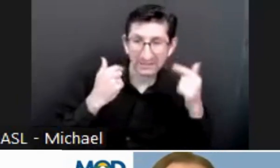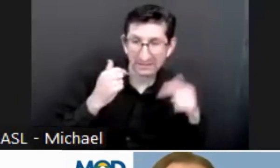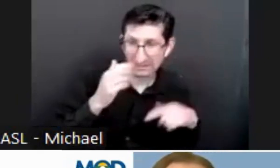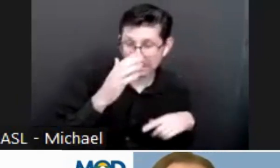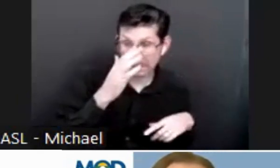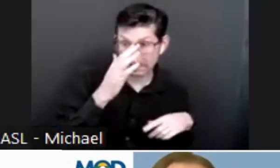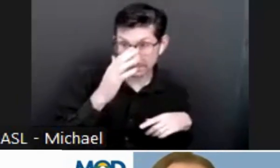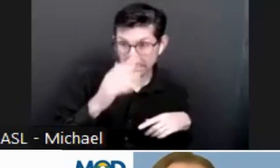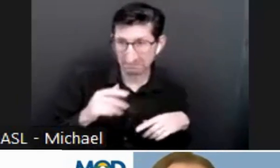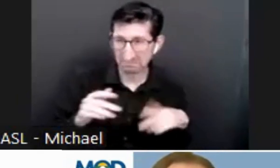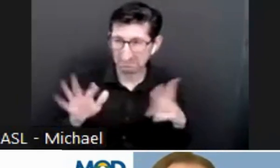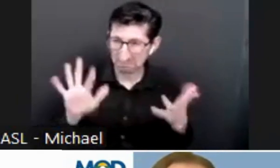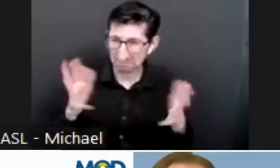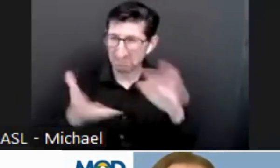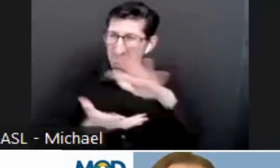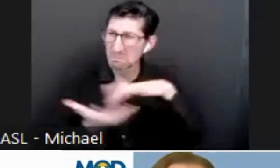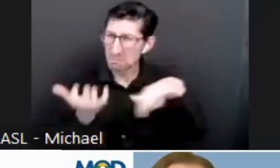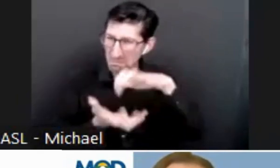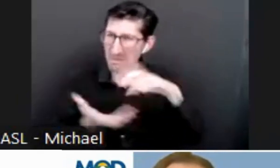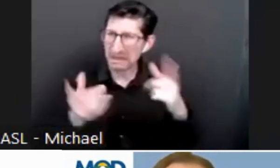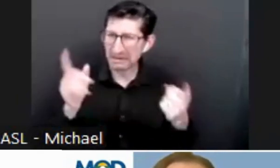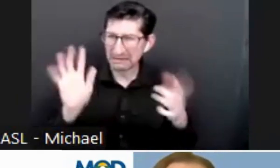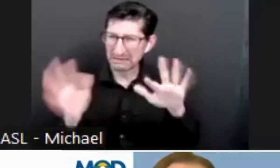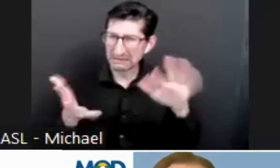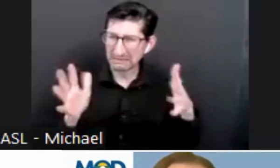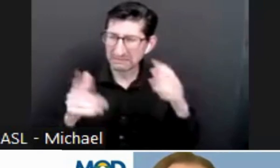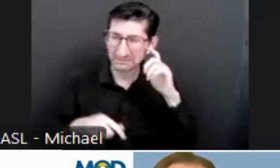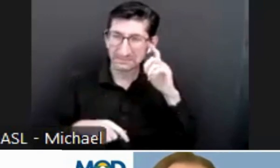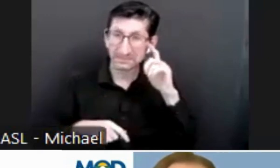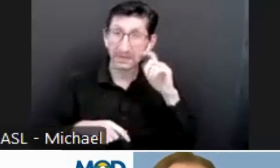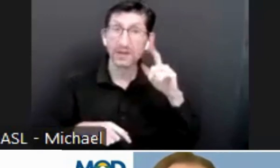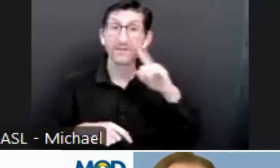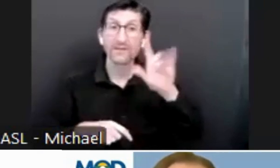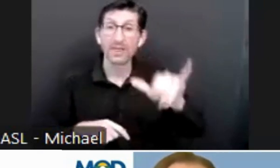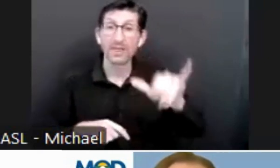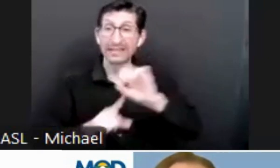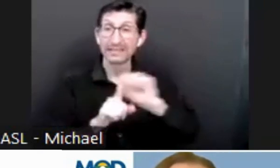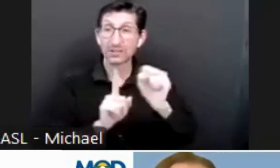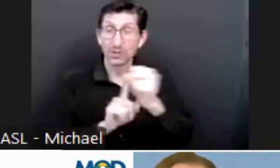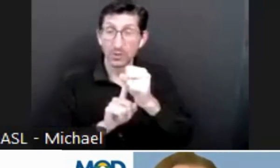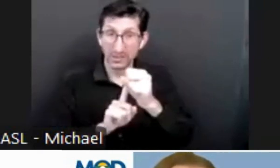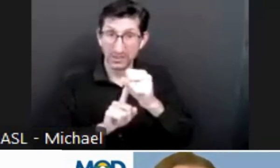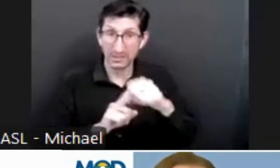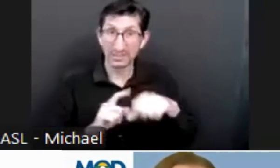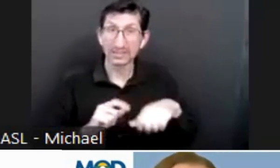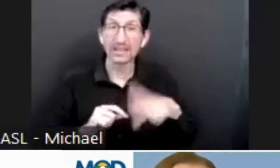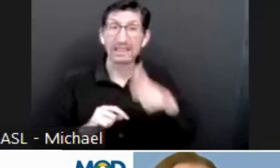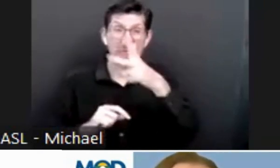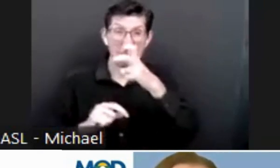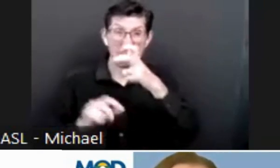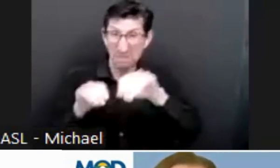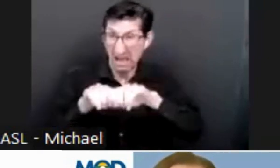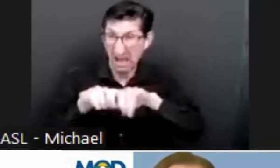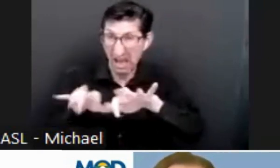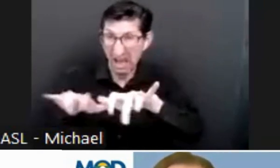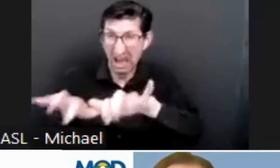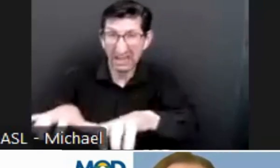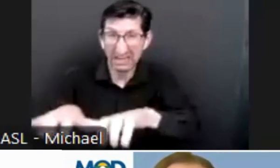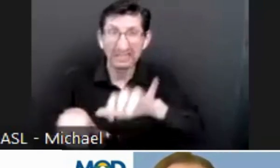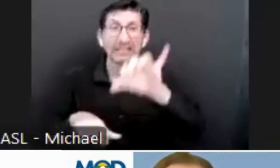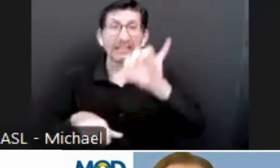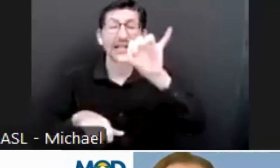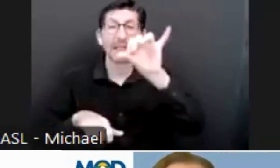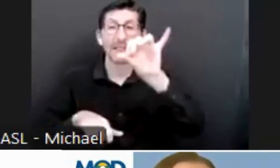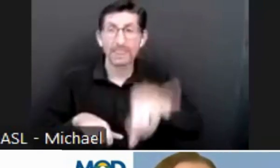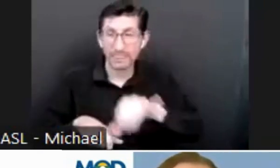I'm seeing a mix of the two. So in this case, we would say yes, that roach infestations are